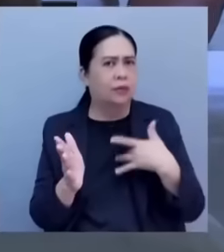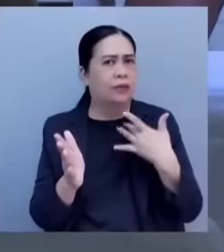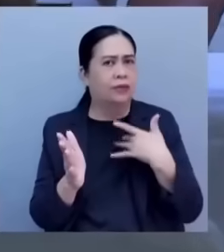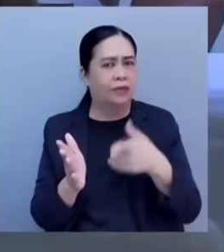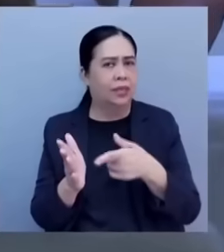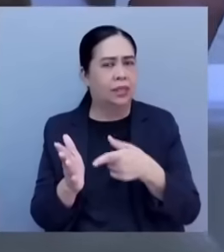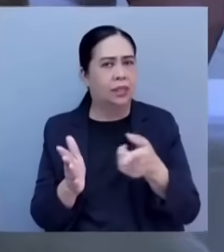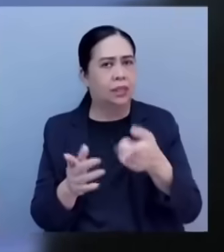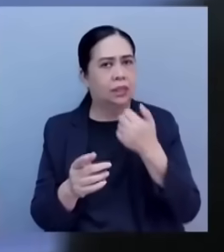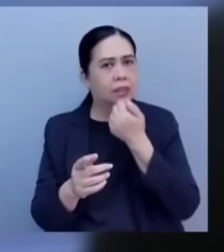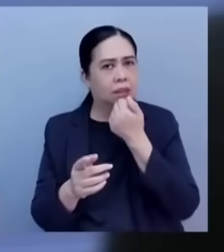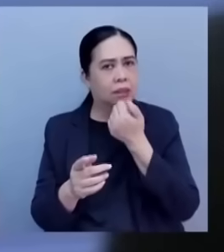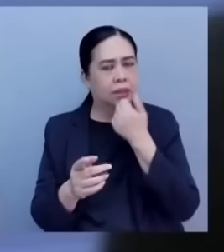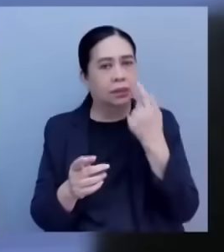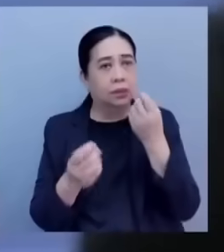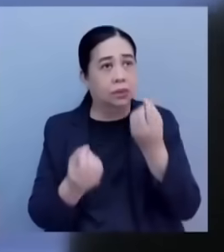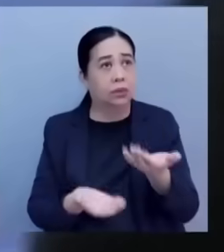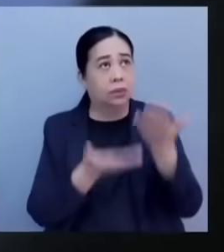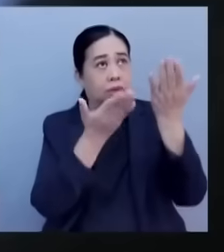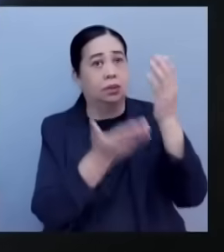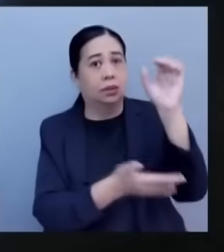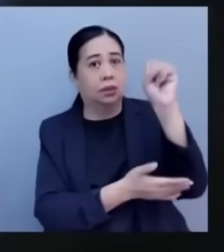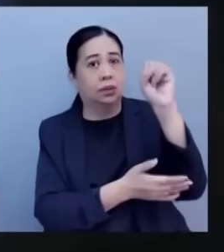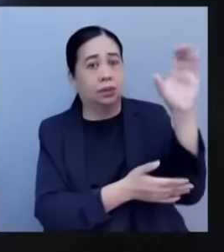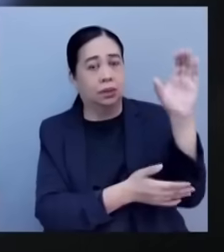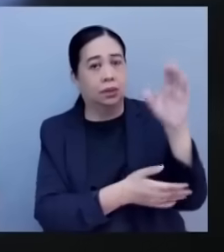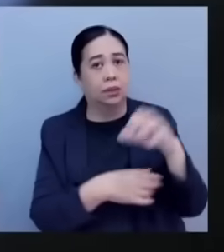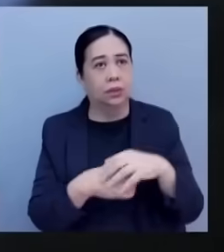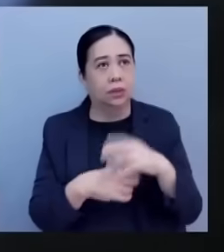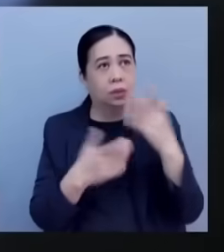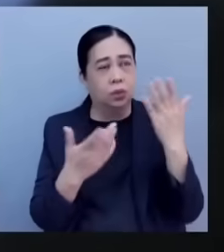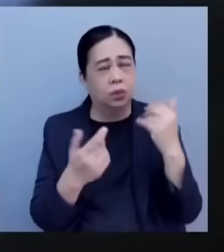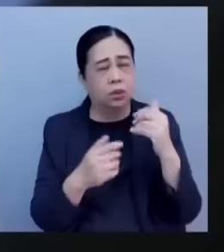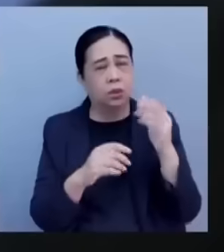violated here. That's why we're bringing it to the Supreme Court, and we're